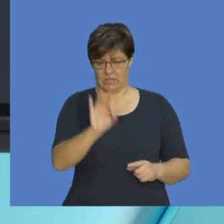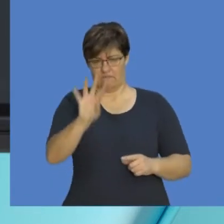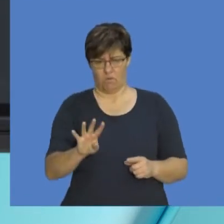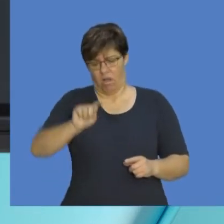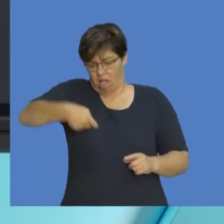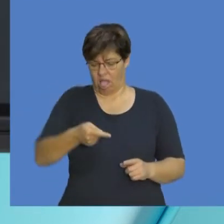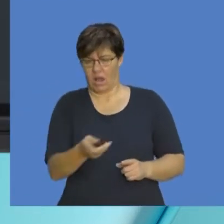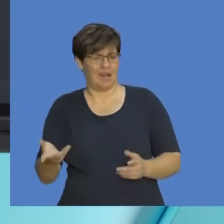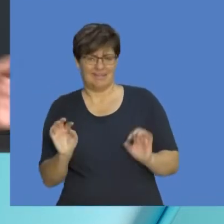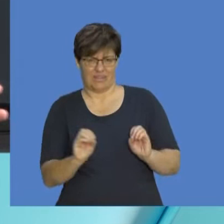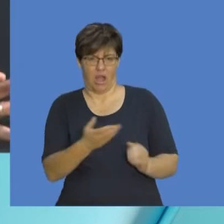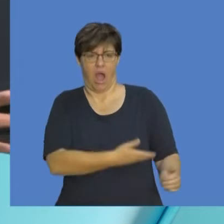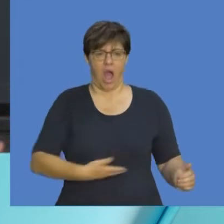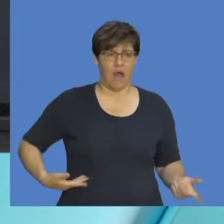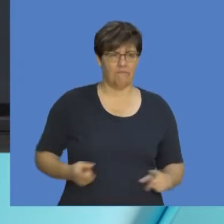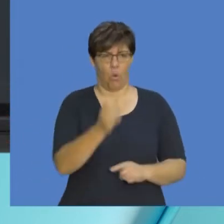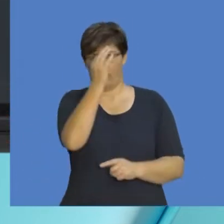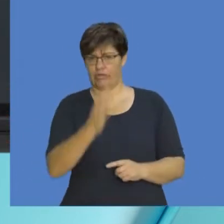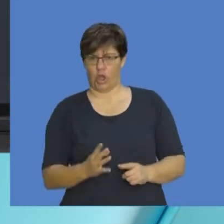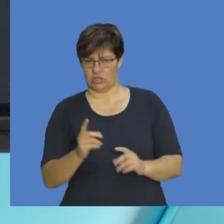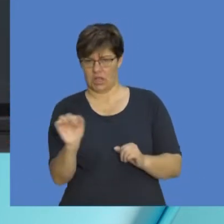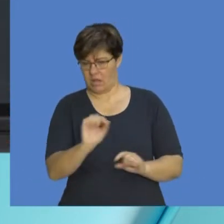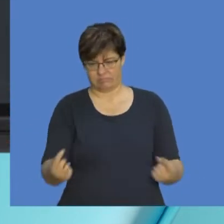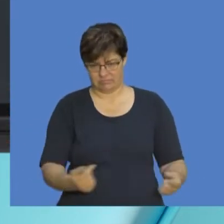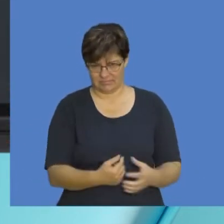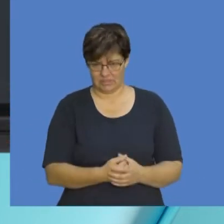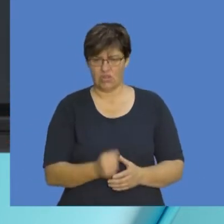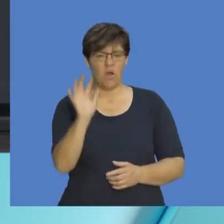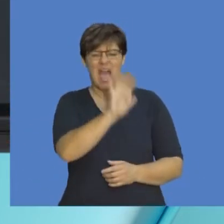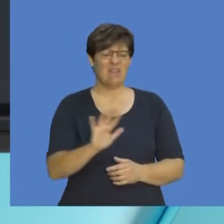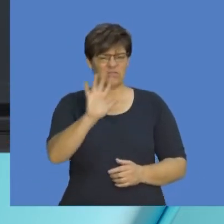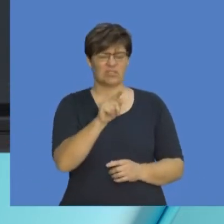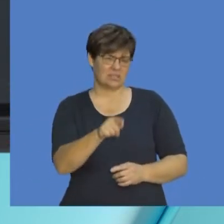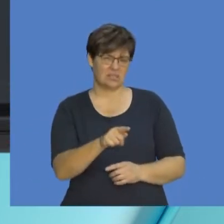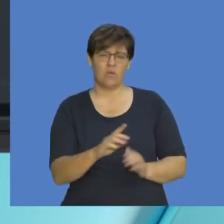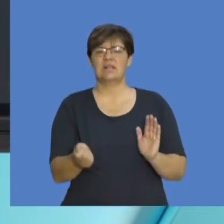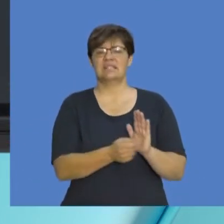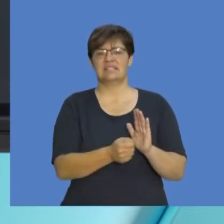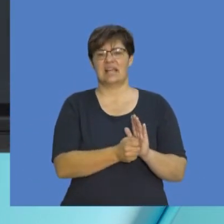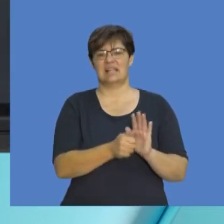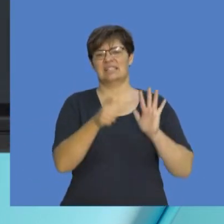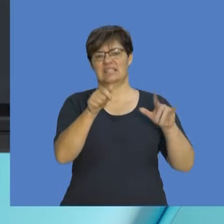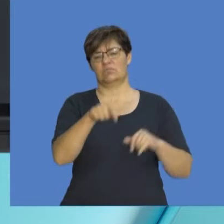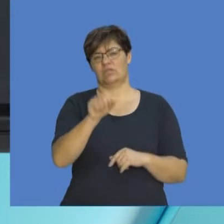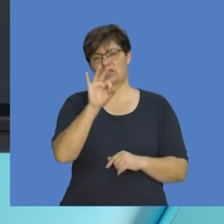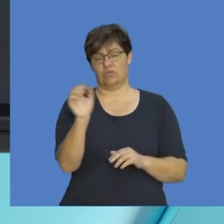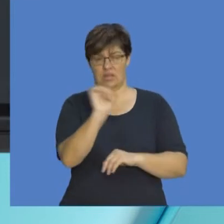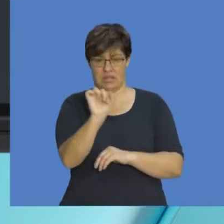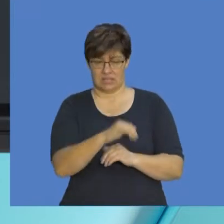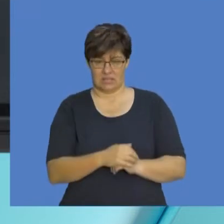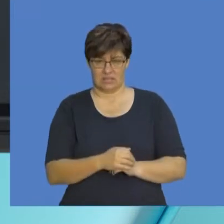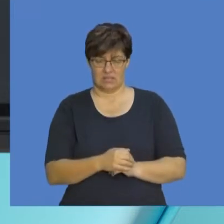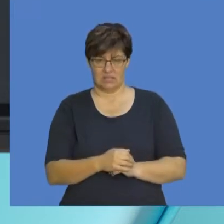2, or 3, 5 cars. There's nothing like that. There's no 6.3 cars. So on average, meaning he will sell 6.3